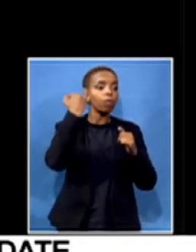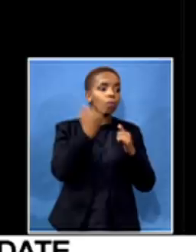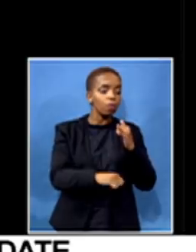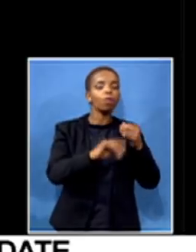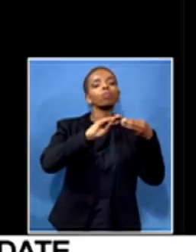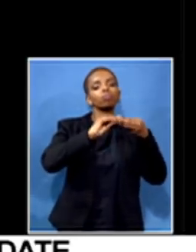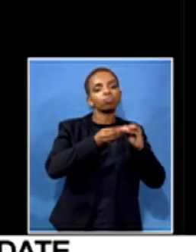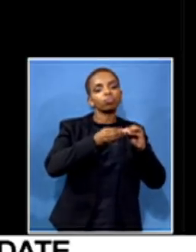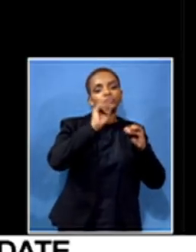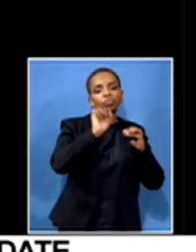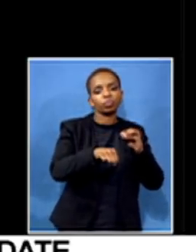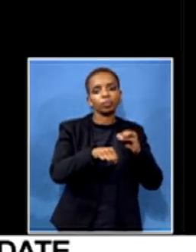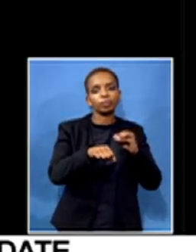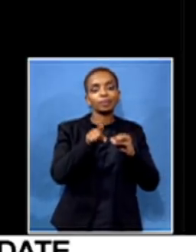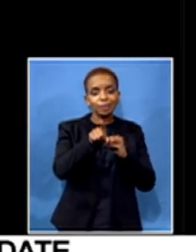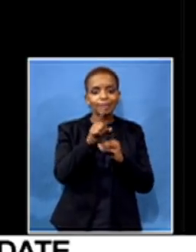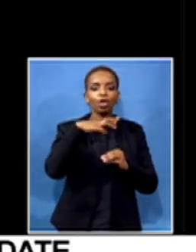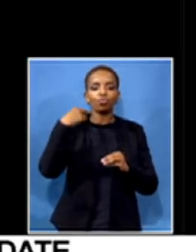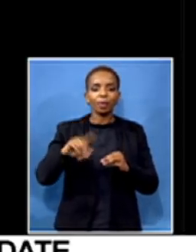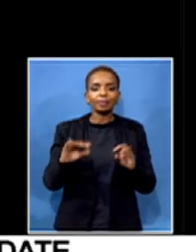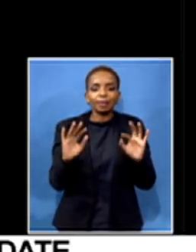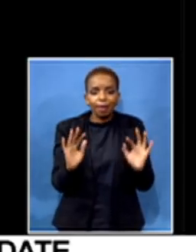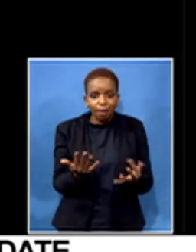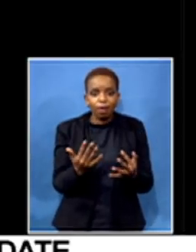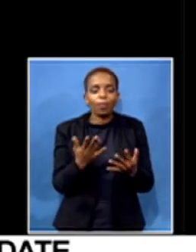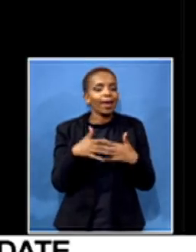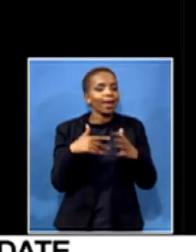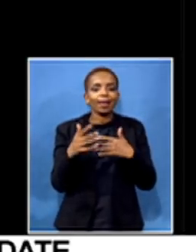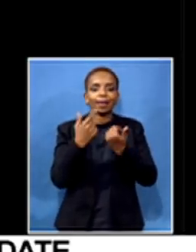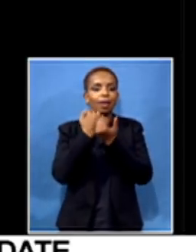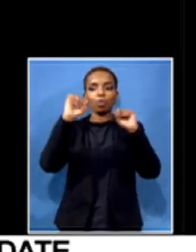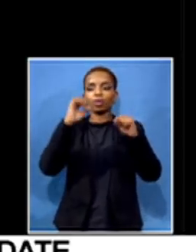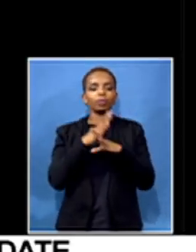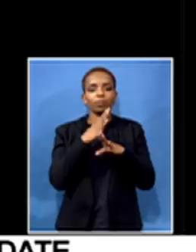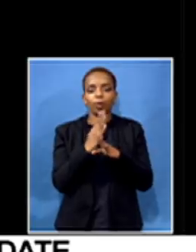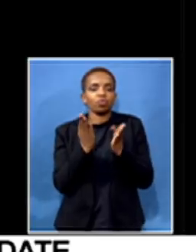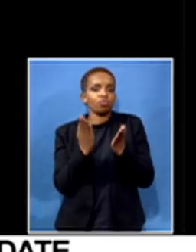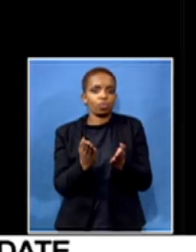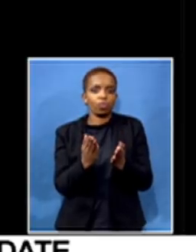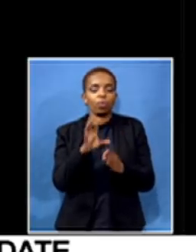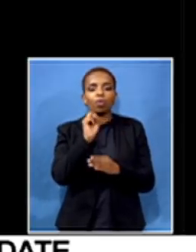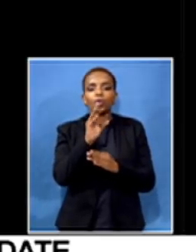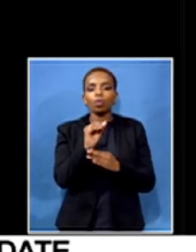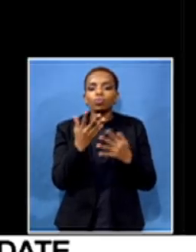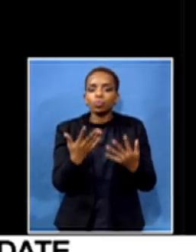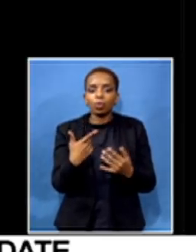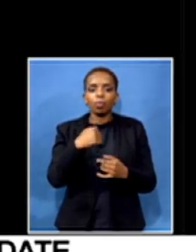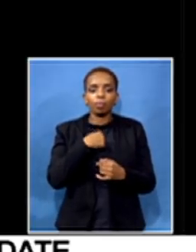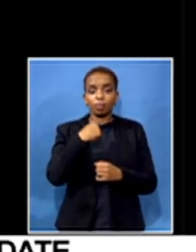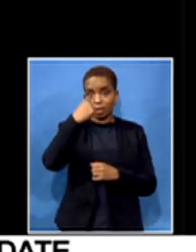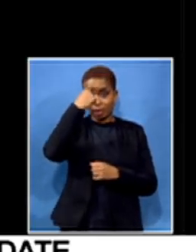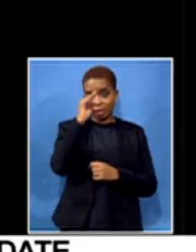is basically the reality of how any democracy should work. And so I think we will just note